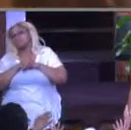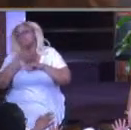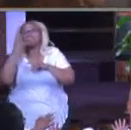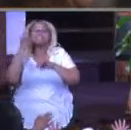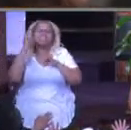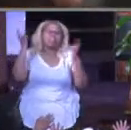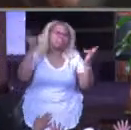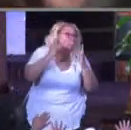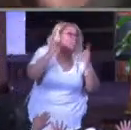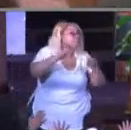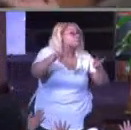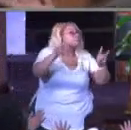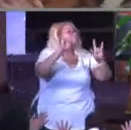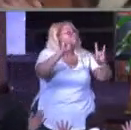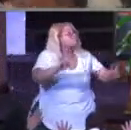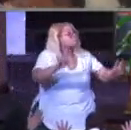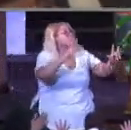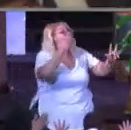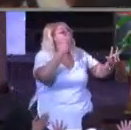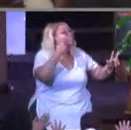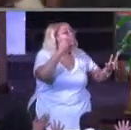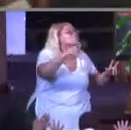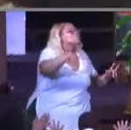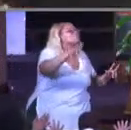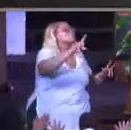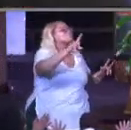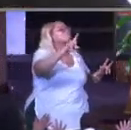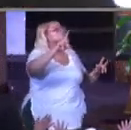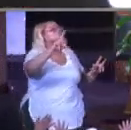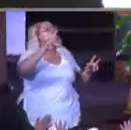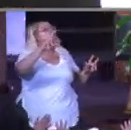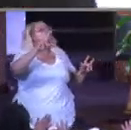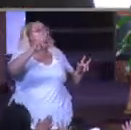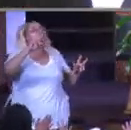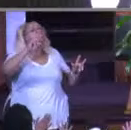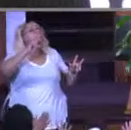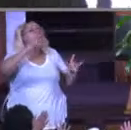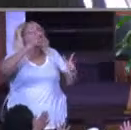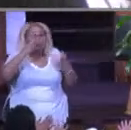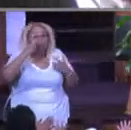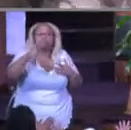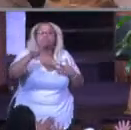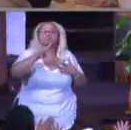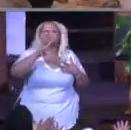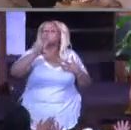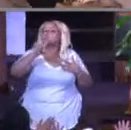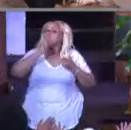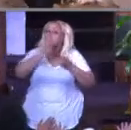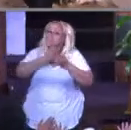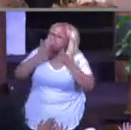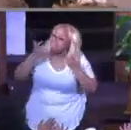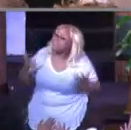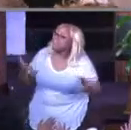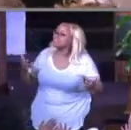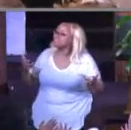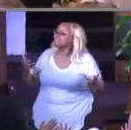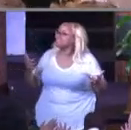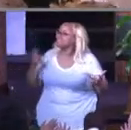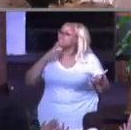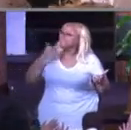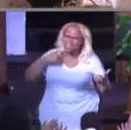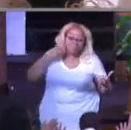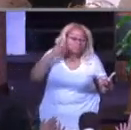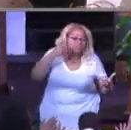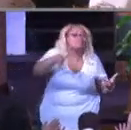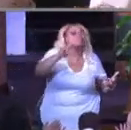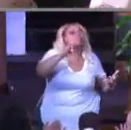Because he loves you. Because he cares about you. Because he wants you to get everything that he